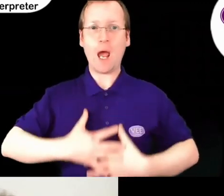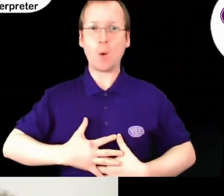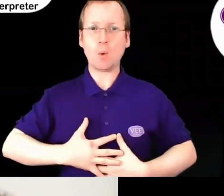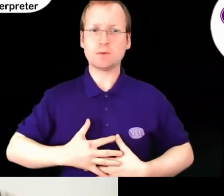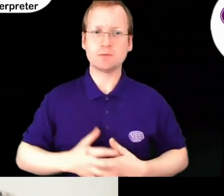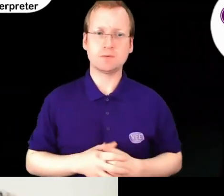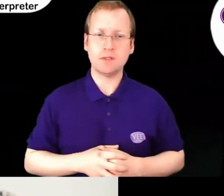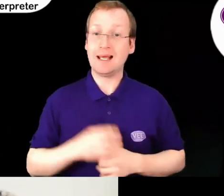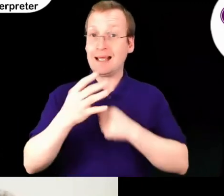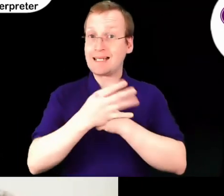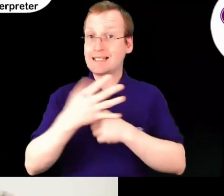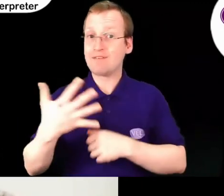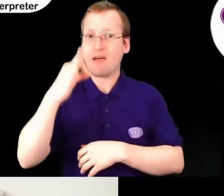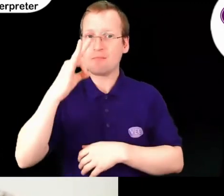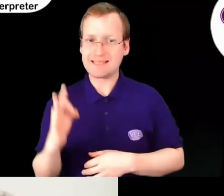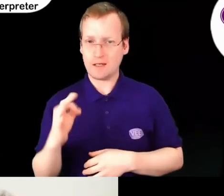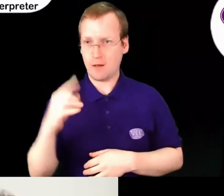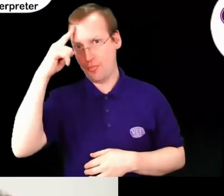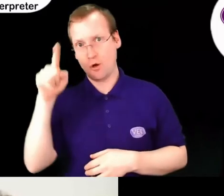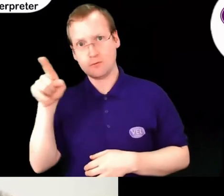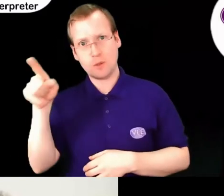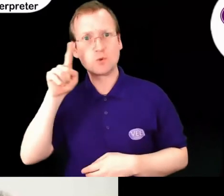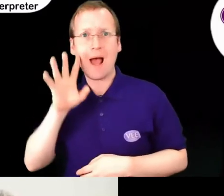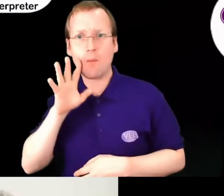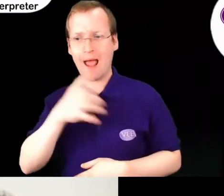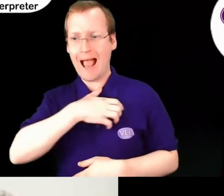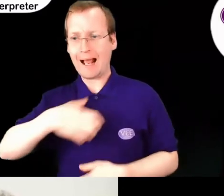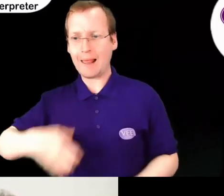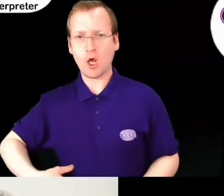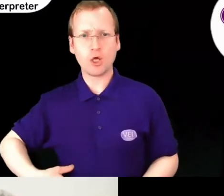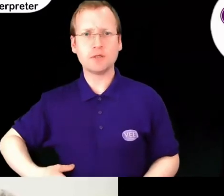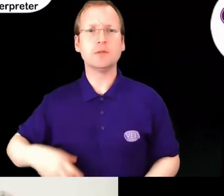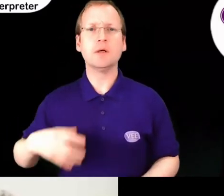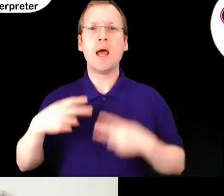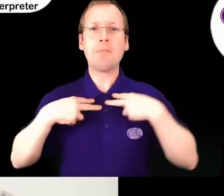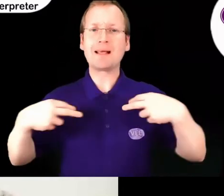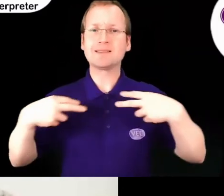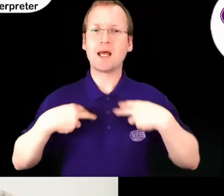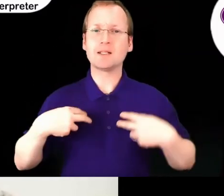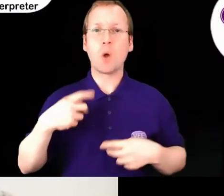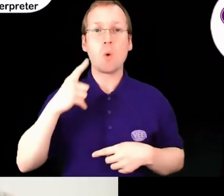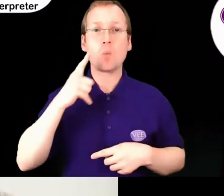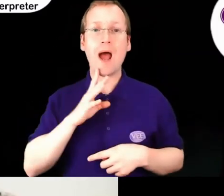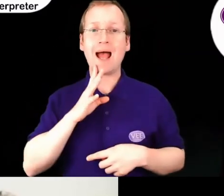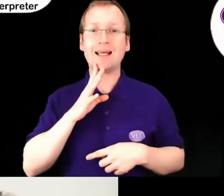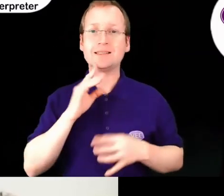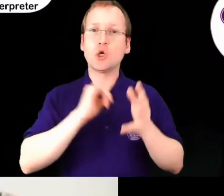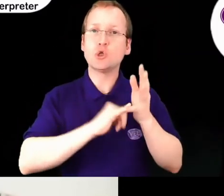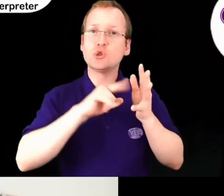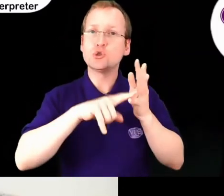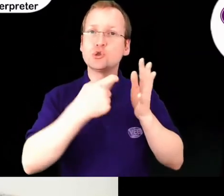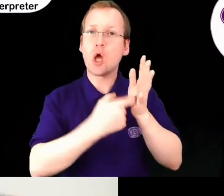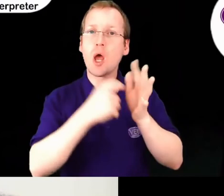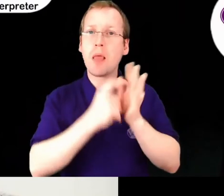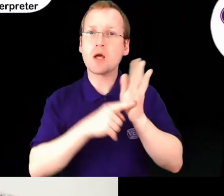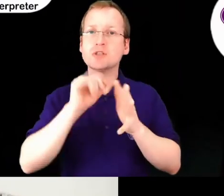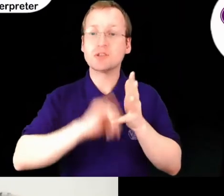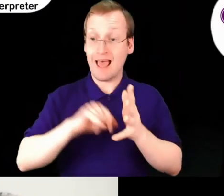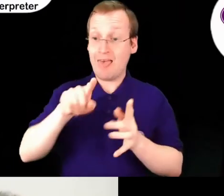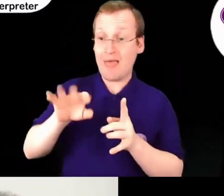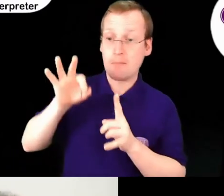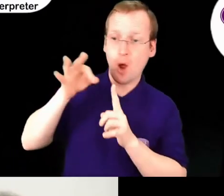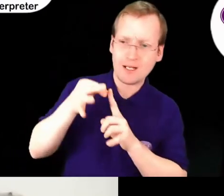the 95% who thought God was white were Anglicans whose pastors wore white surplices. And at that point,